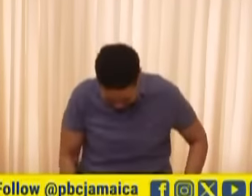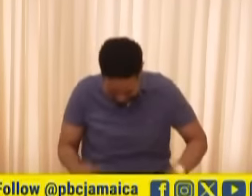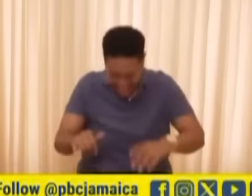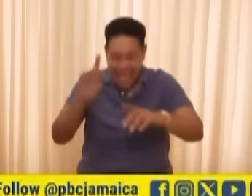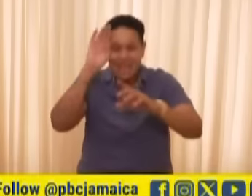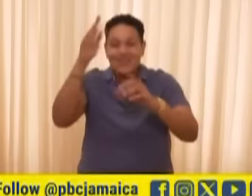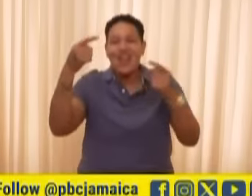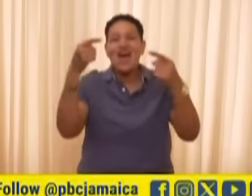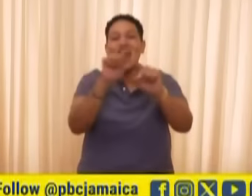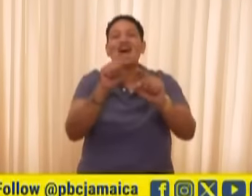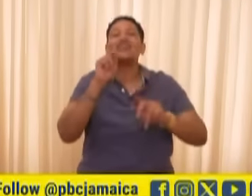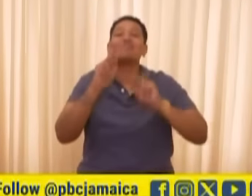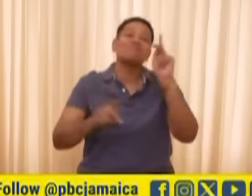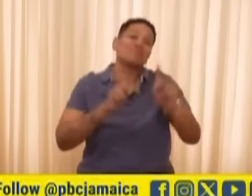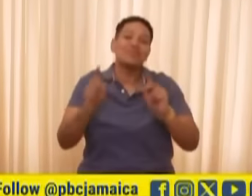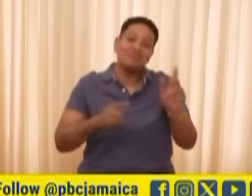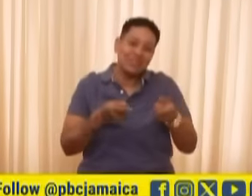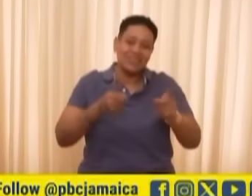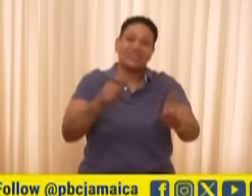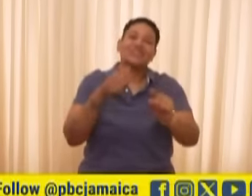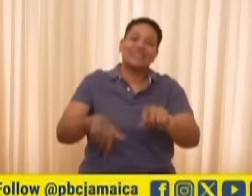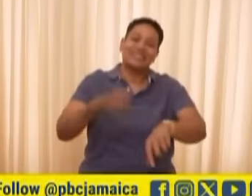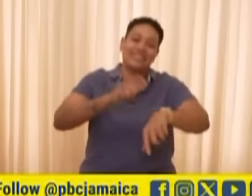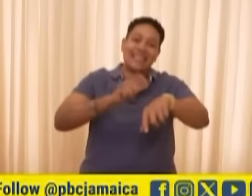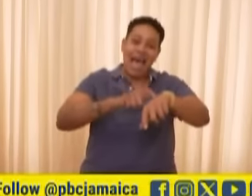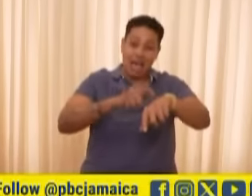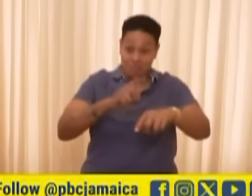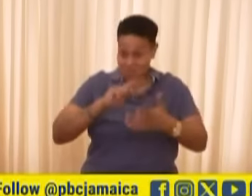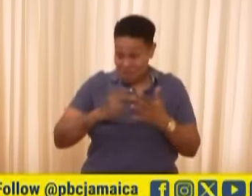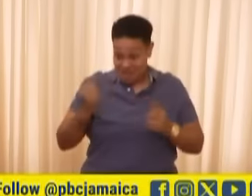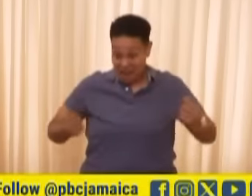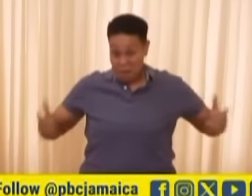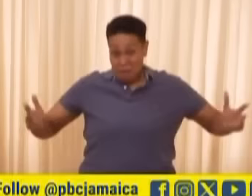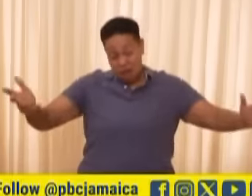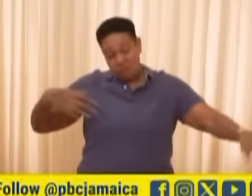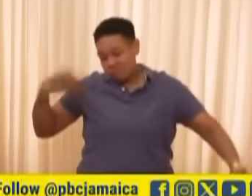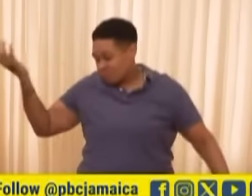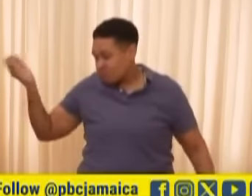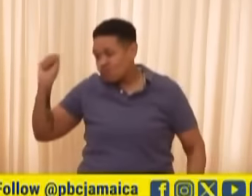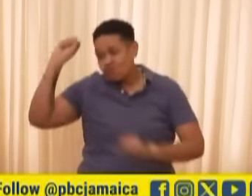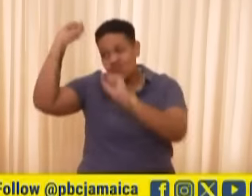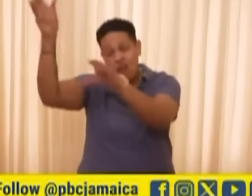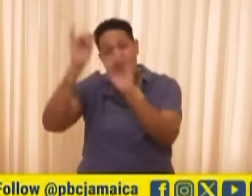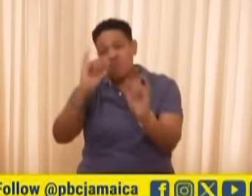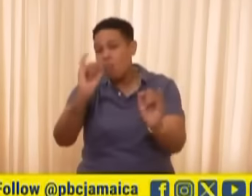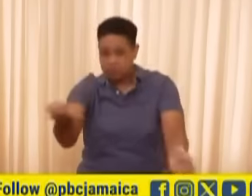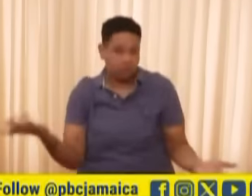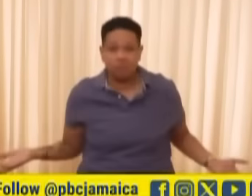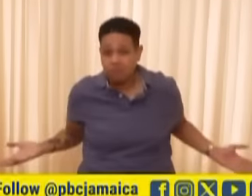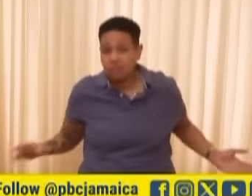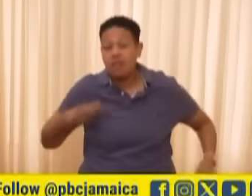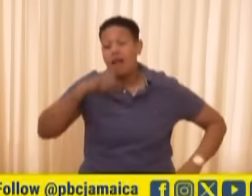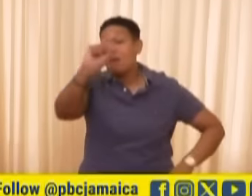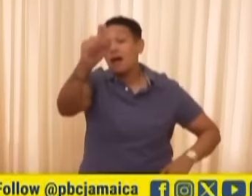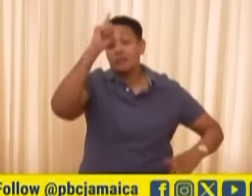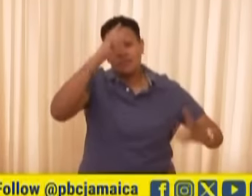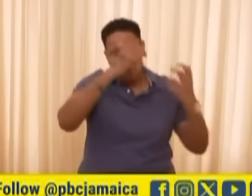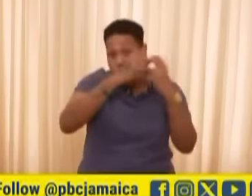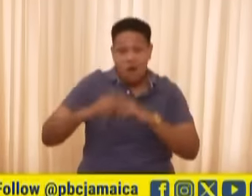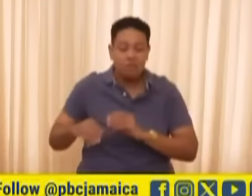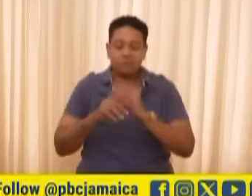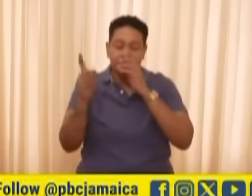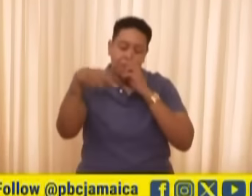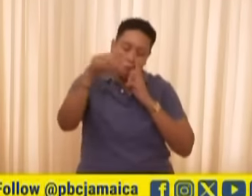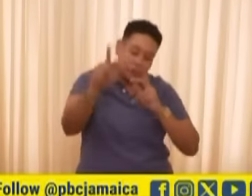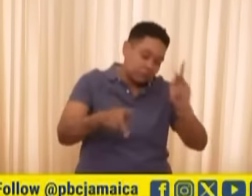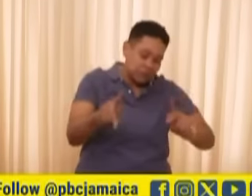that will hurt persons during this period. I am asking for the cooperation of